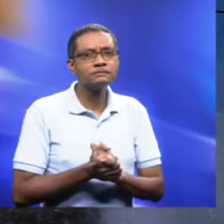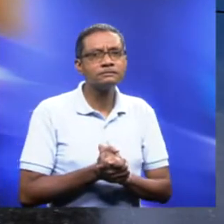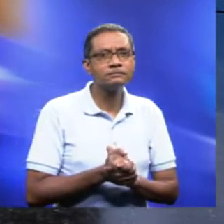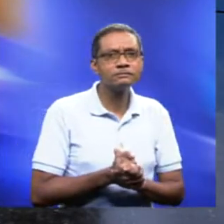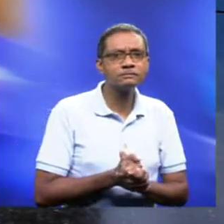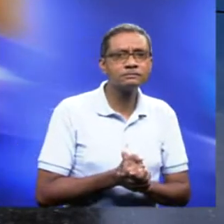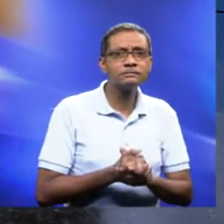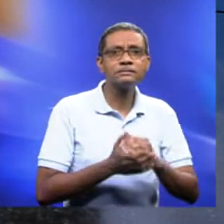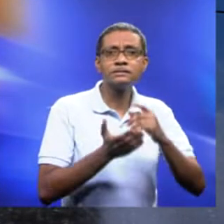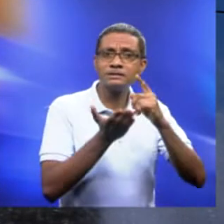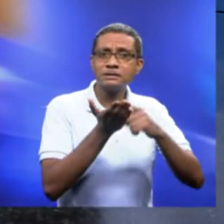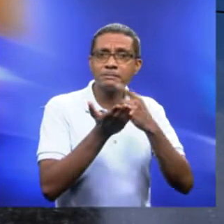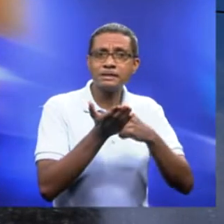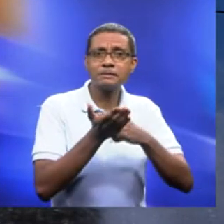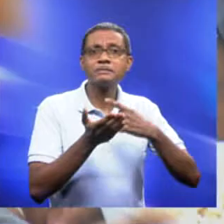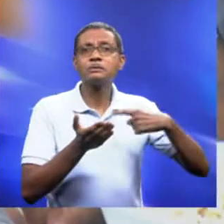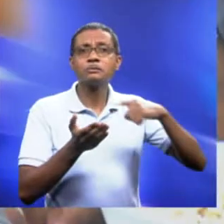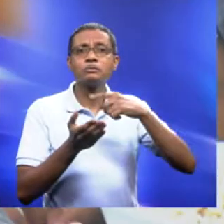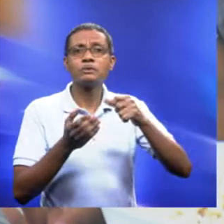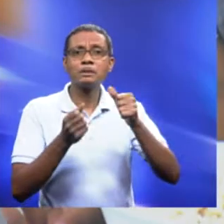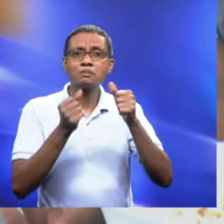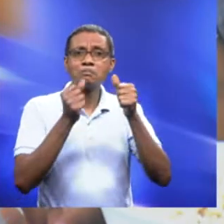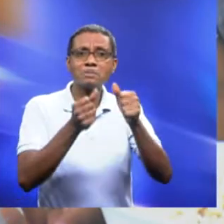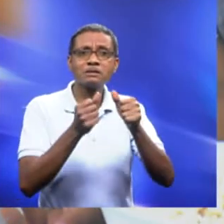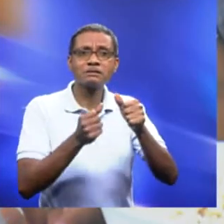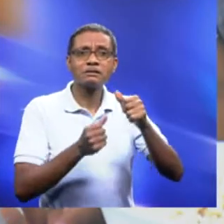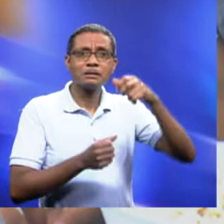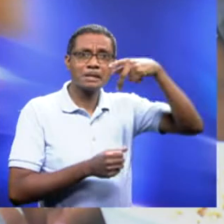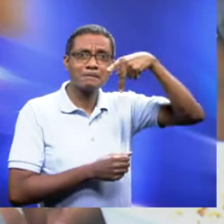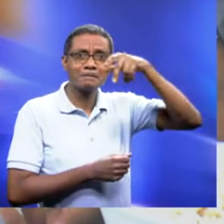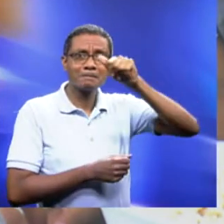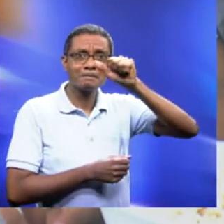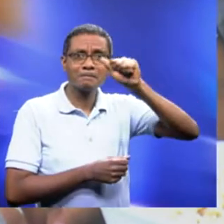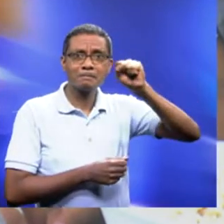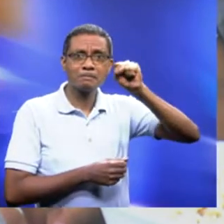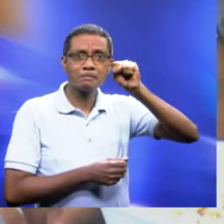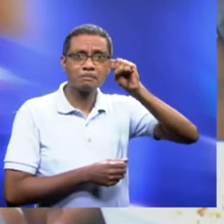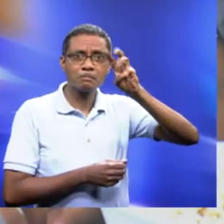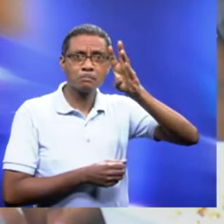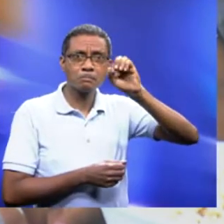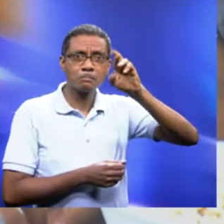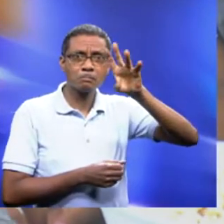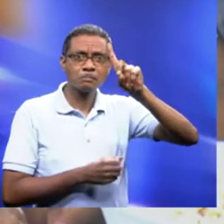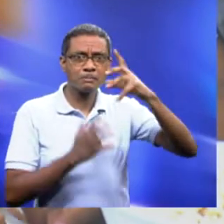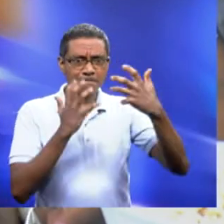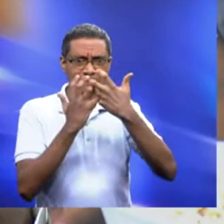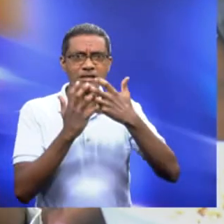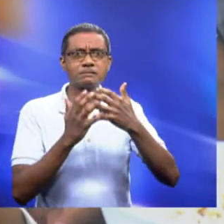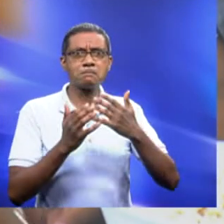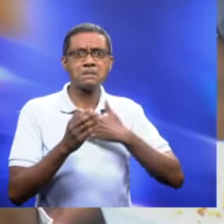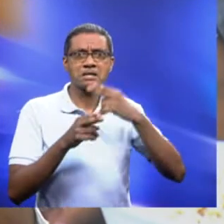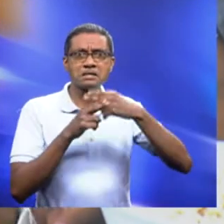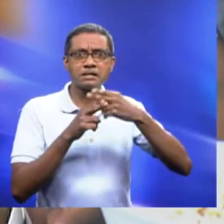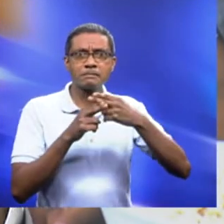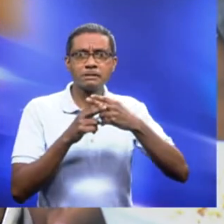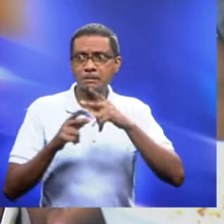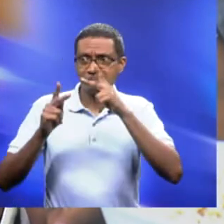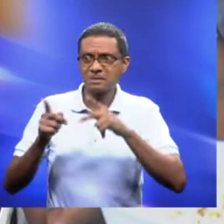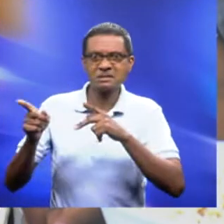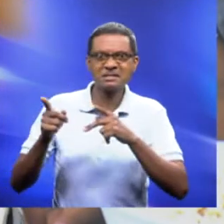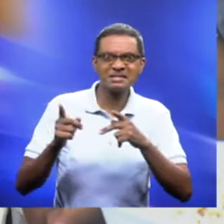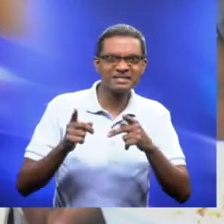put simple passwords. My password is Charles. And what a hacker will do, they could get into your